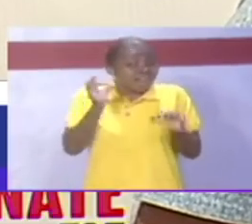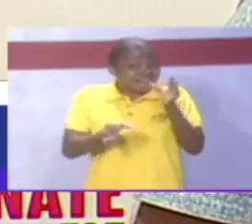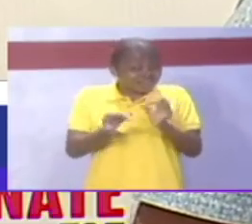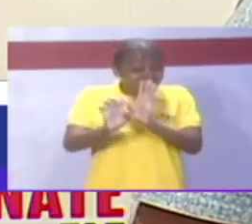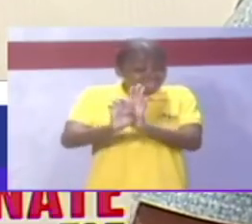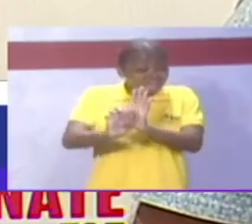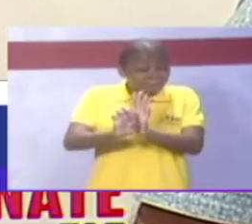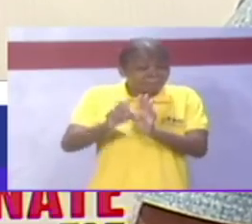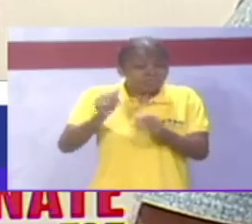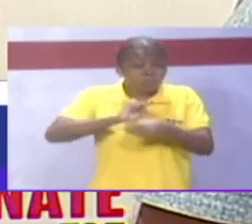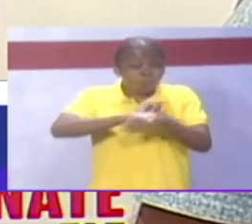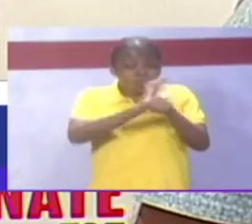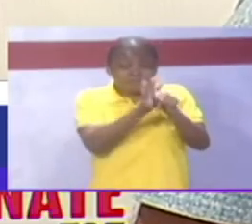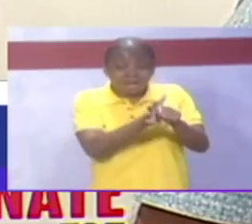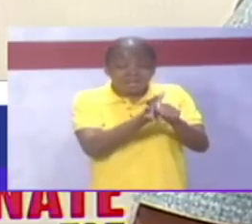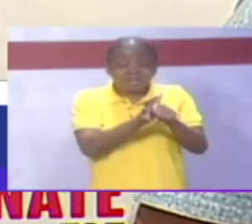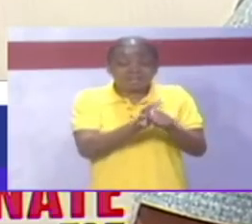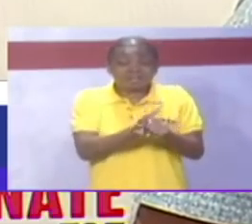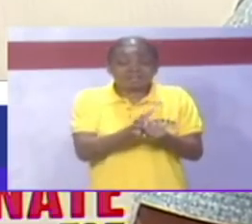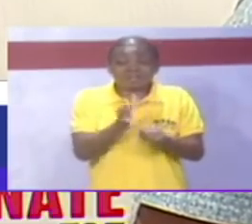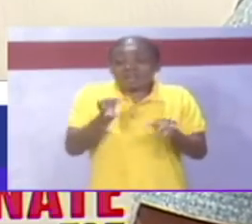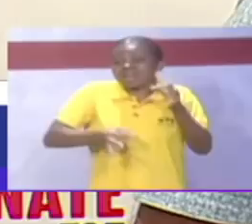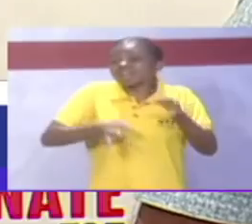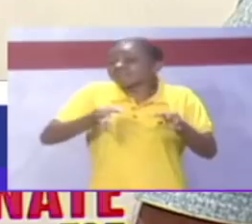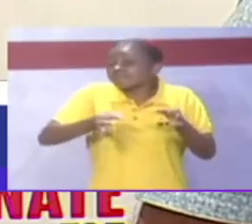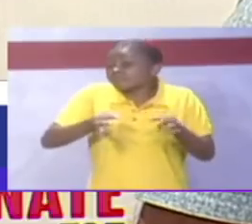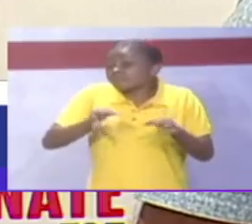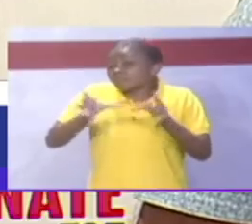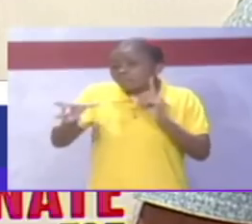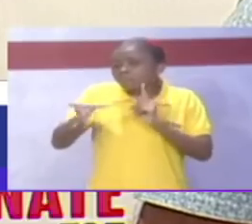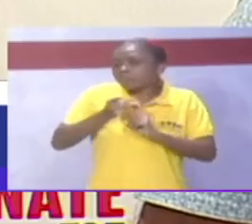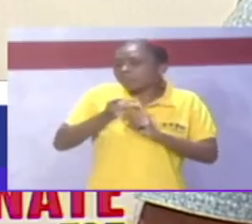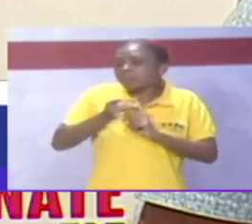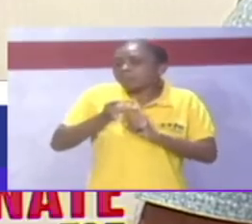end up in Cuba Hospital anymore.